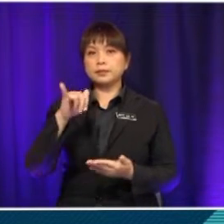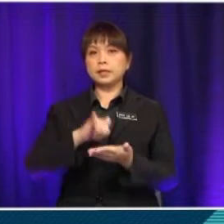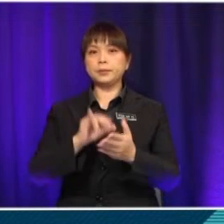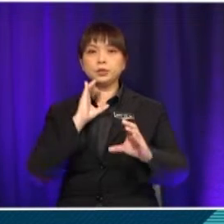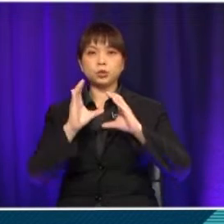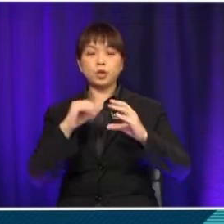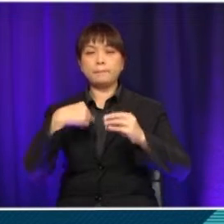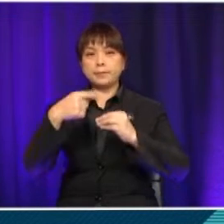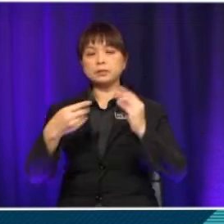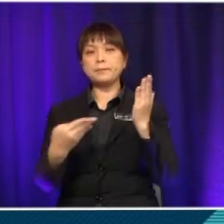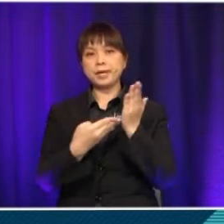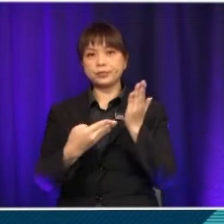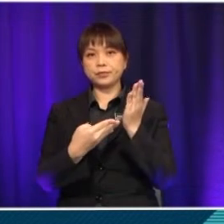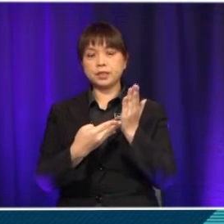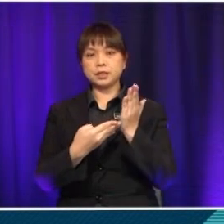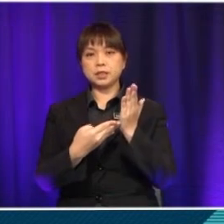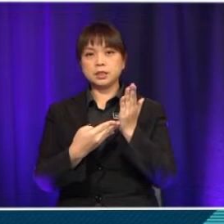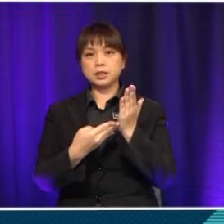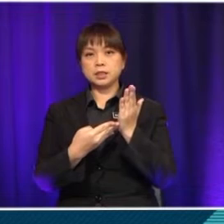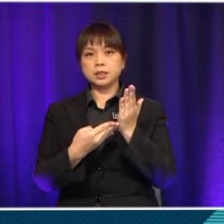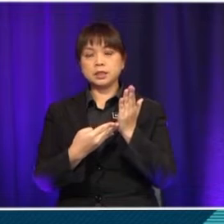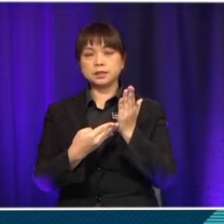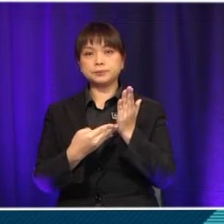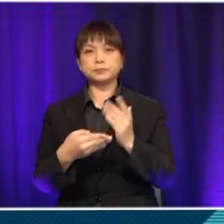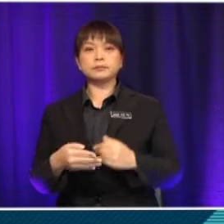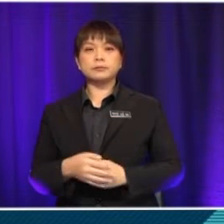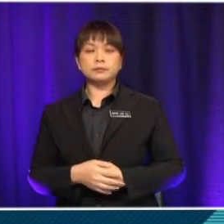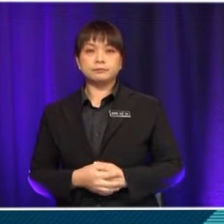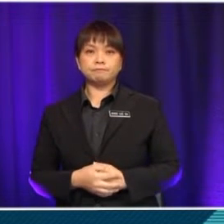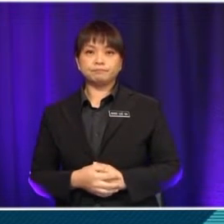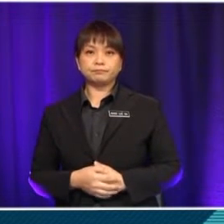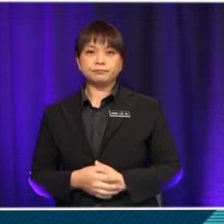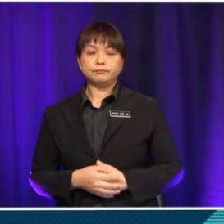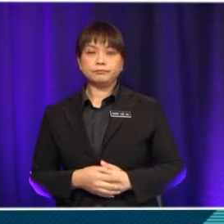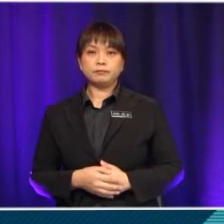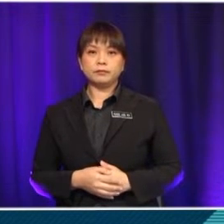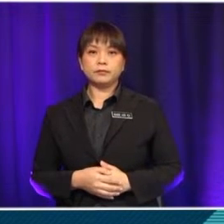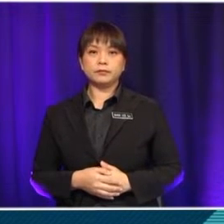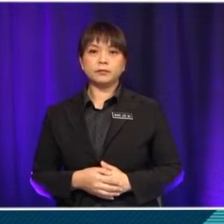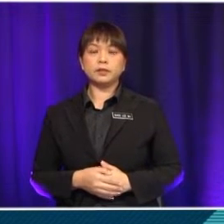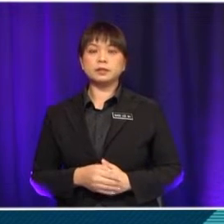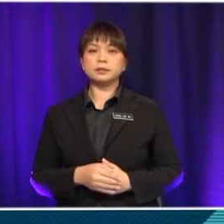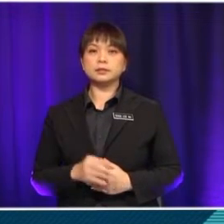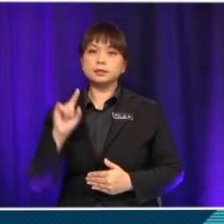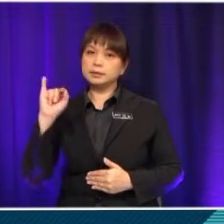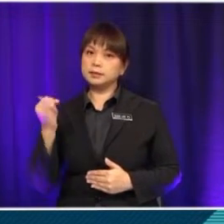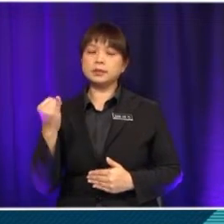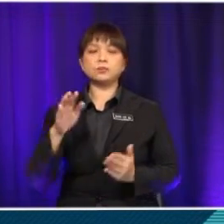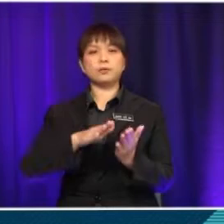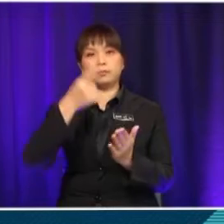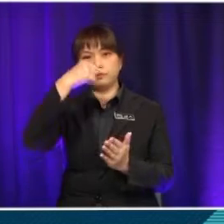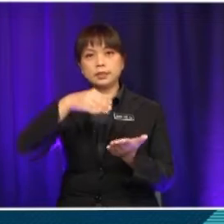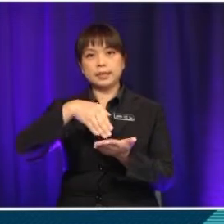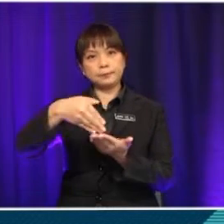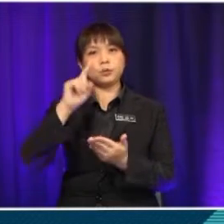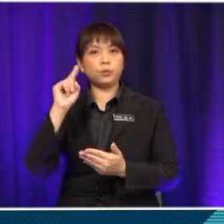be charged. Okay, battery needs charging. Normally it refers to the laptop, because for a desktop computer we normally just plug in. Yes, correct. Yes, we